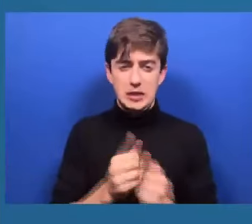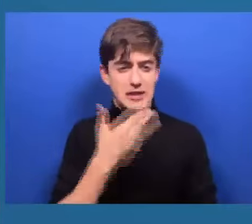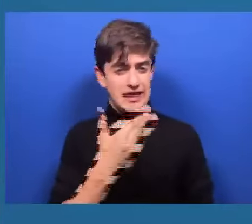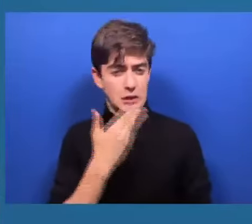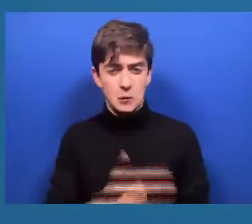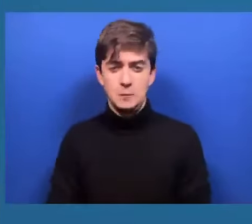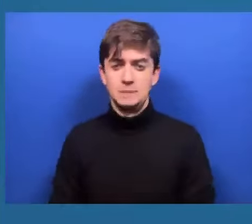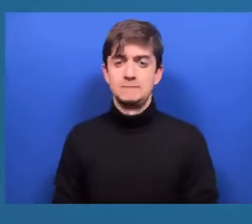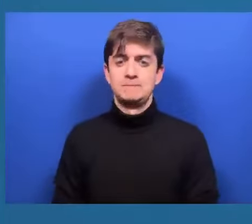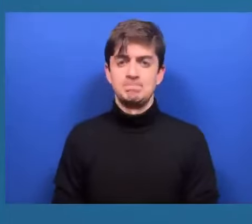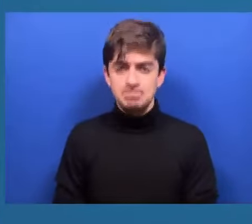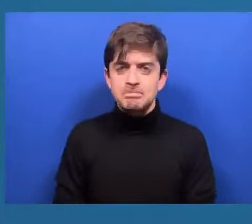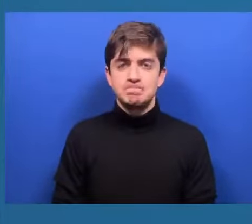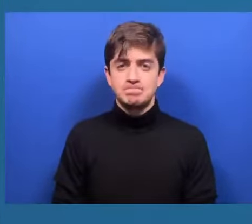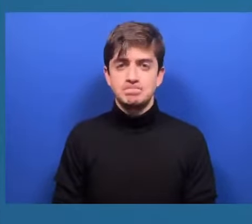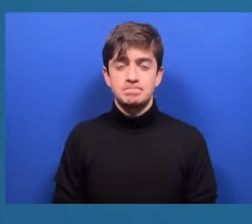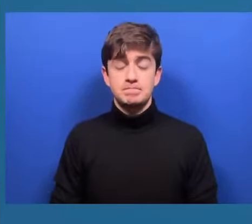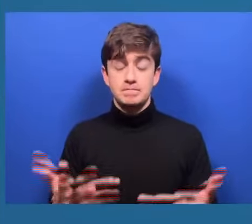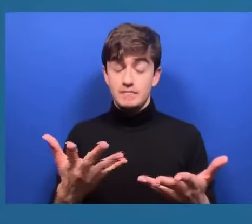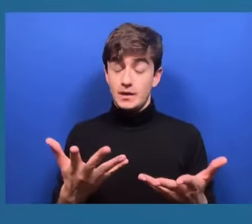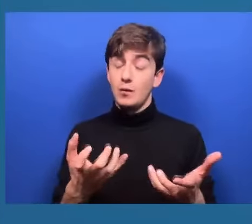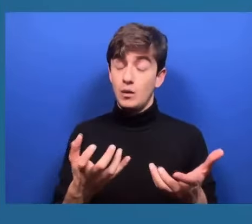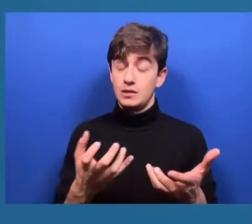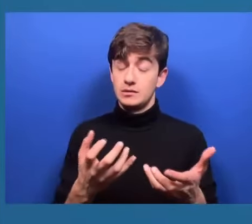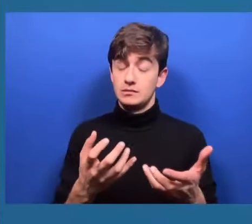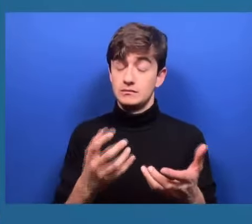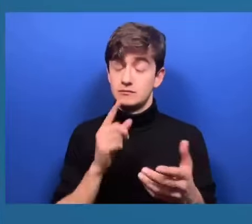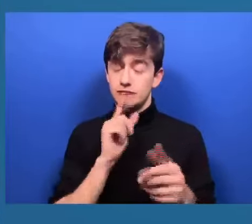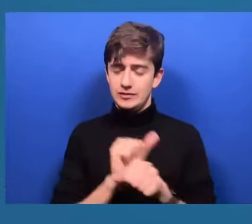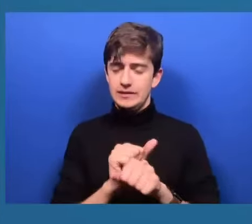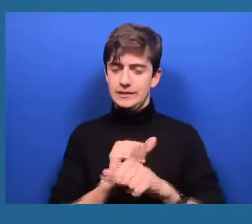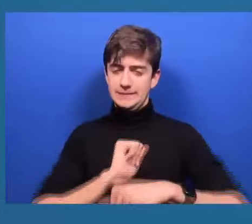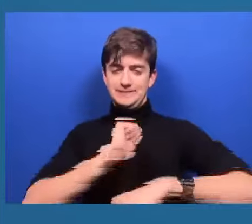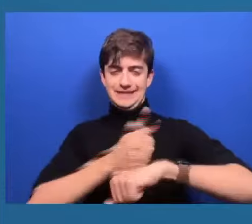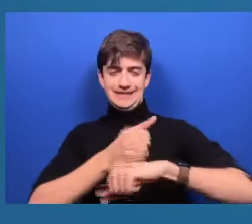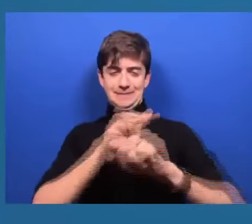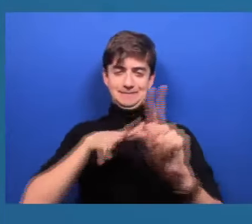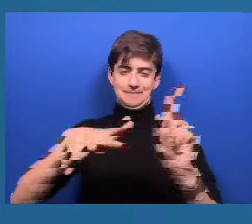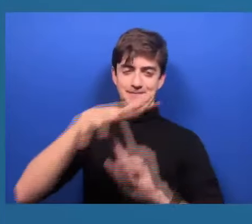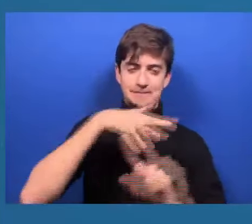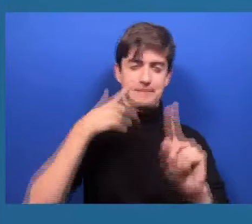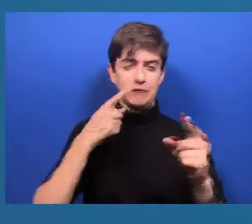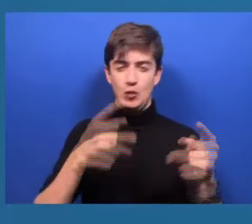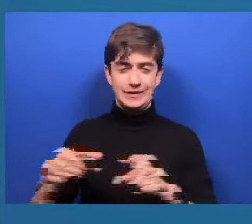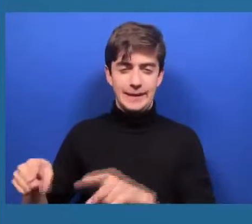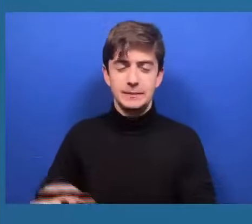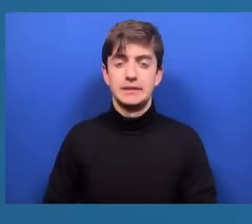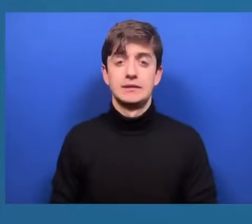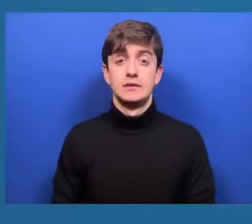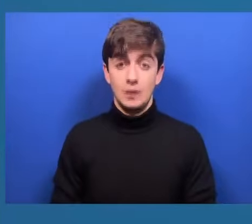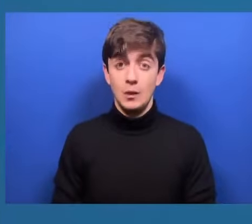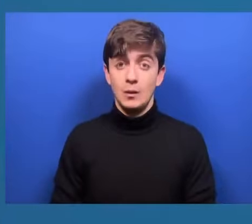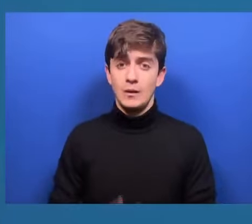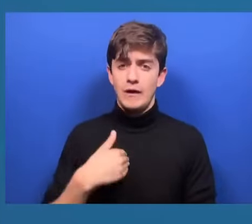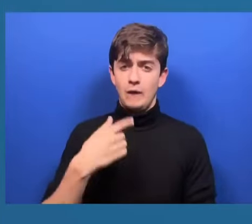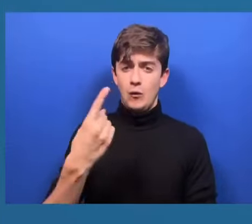I want to make sure that the stage is really set about what's happening right now. You have a man, by the way, who was